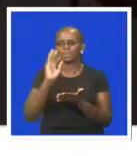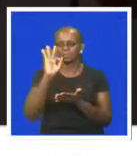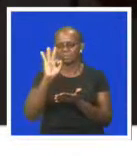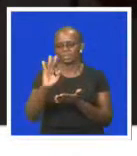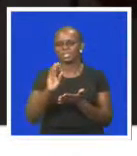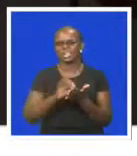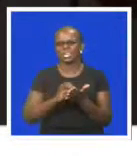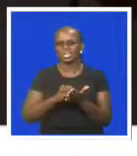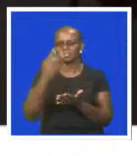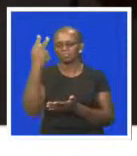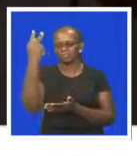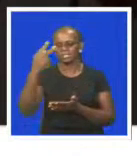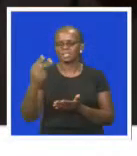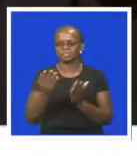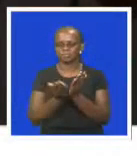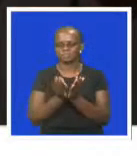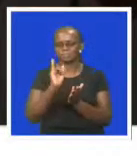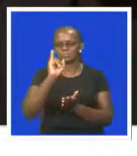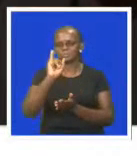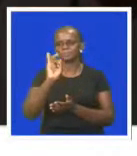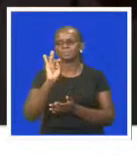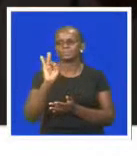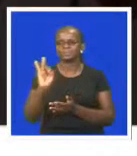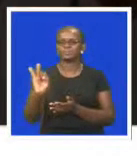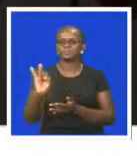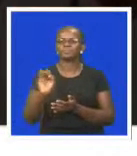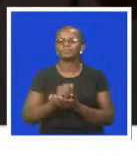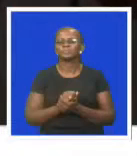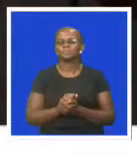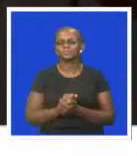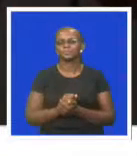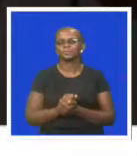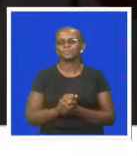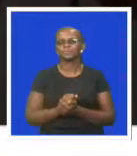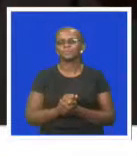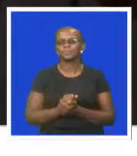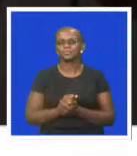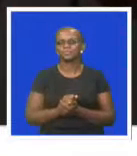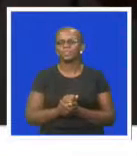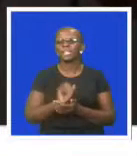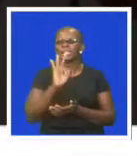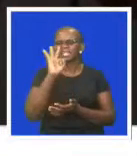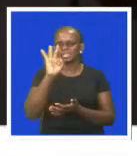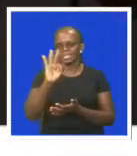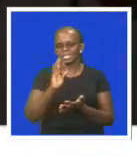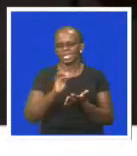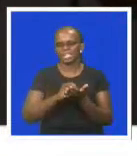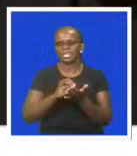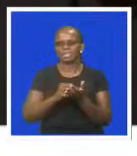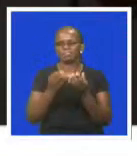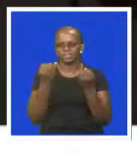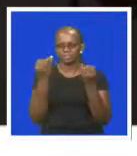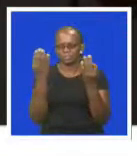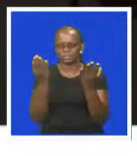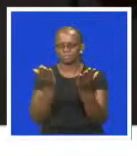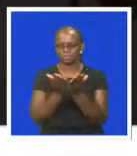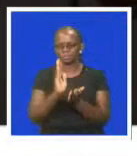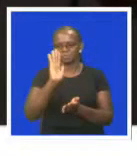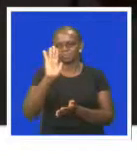Expressive Art for the Grades 1 and 2. From 3 p.m. until 3:30 p.m., we have Mathematics for Grades 5 and